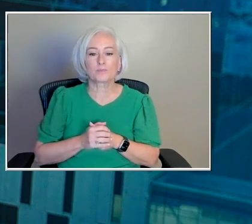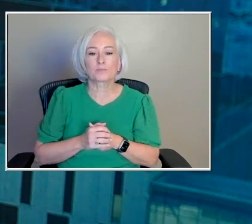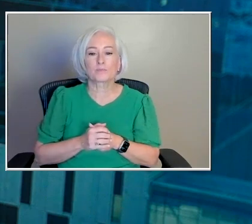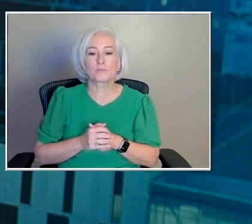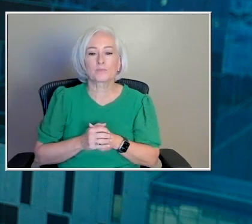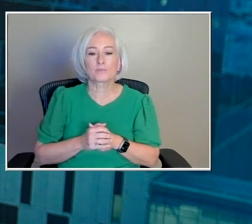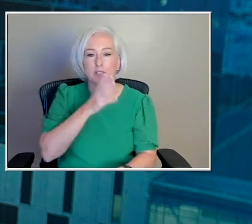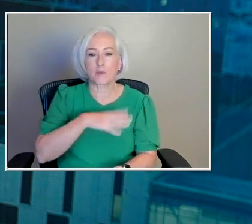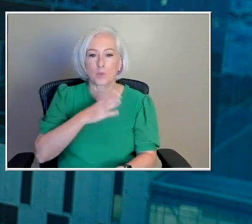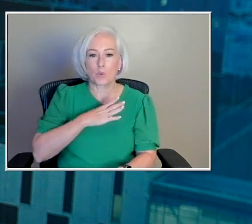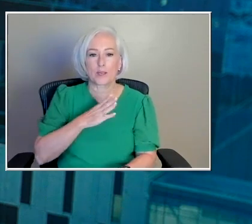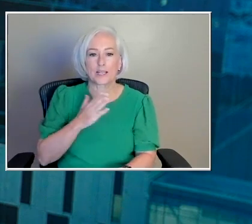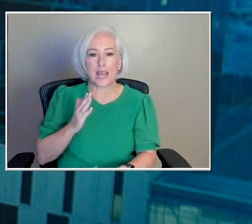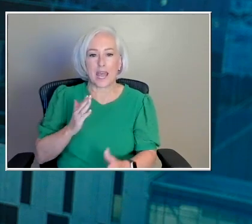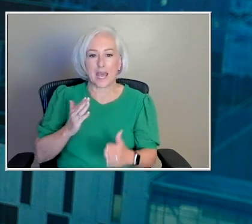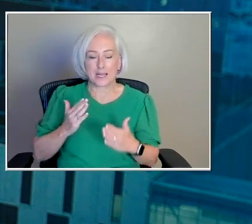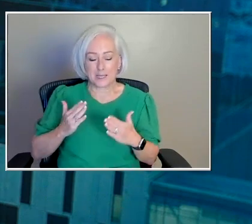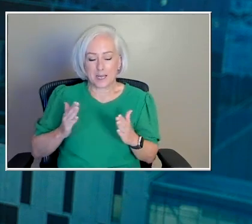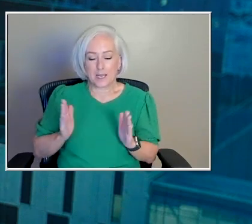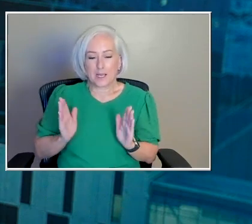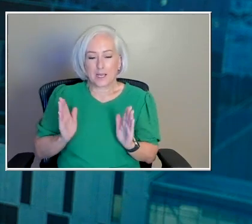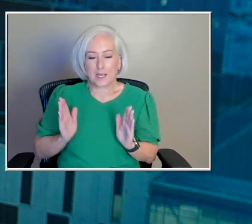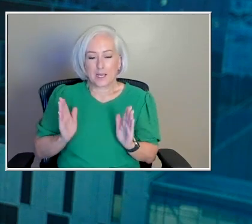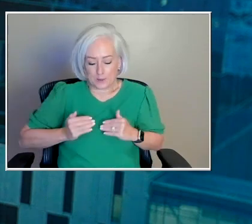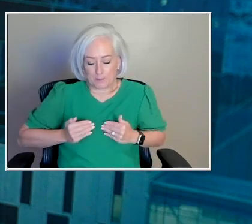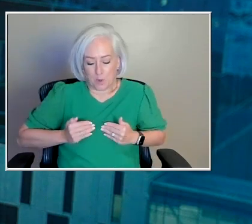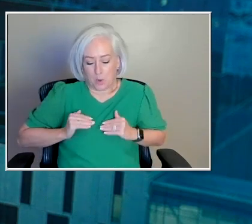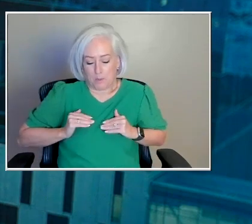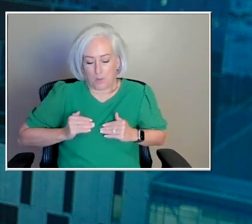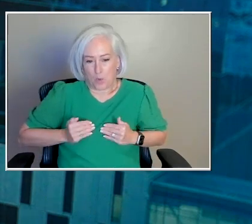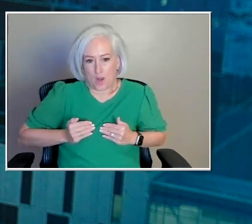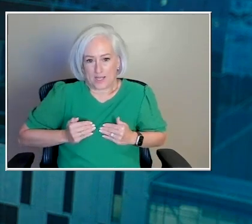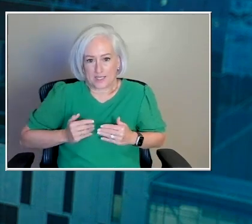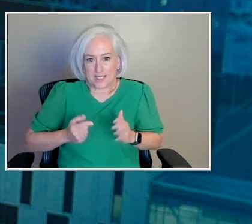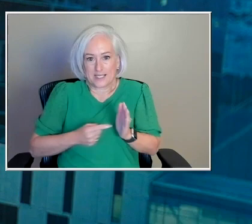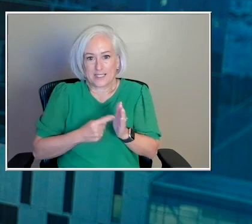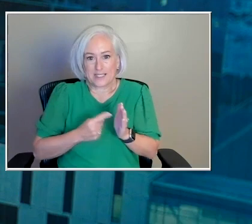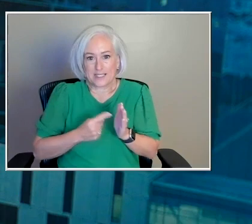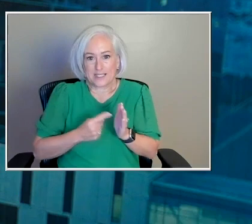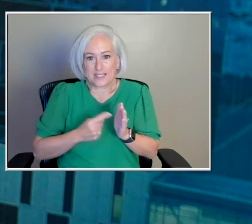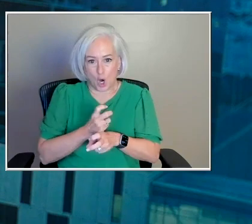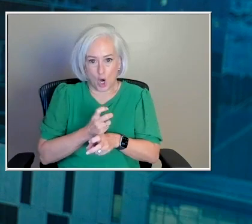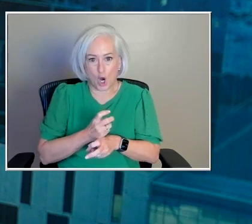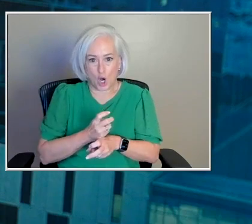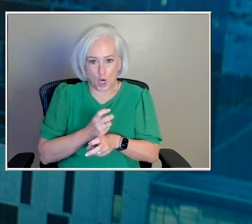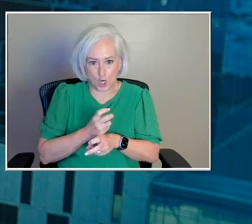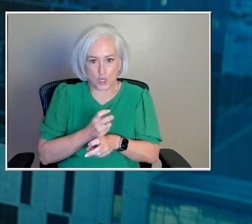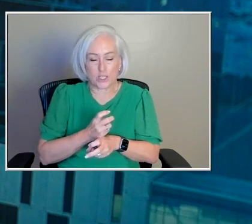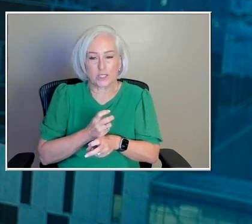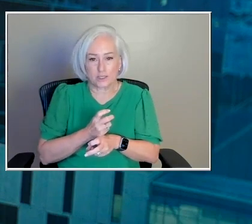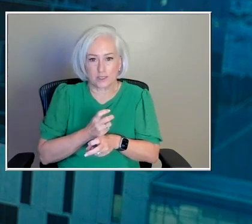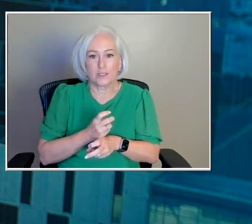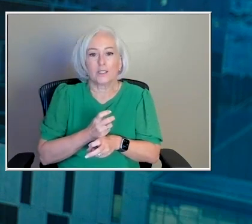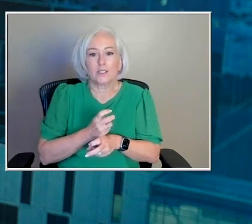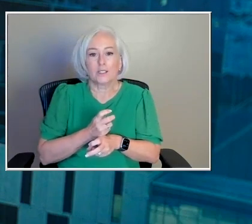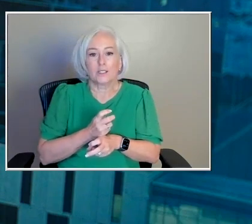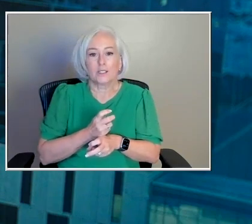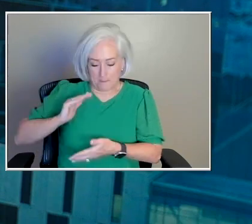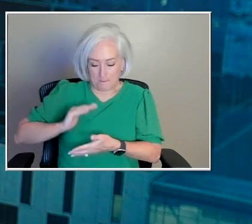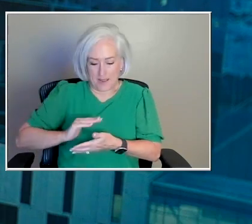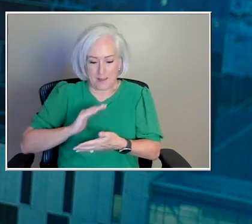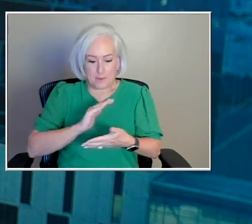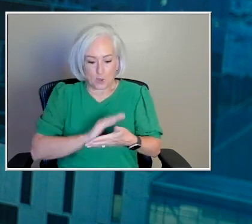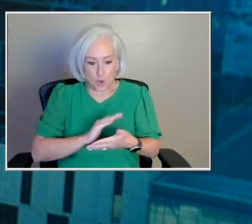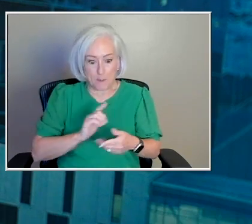breasts that sometimes they were challenged with their mammograms, and after they had their implant, because of how it pushed the tissue forward, a very